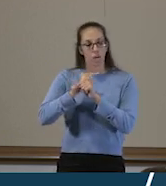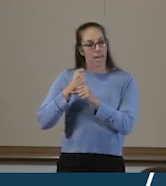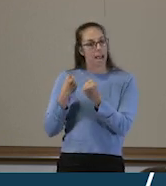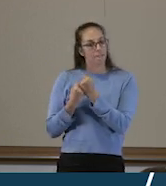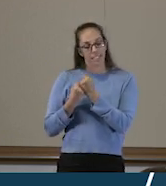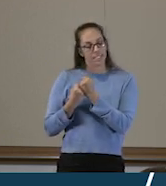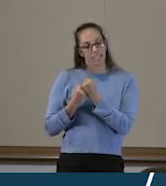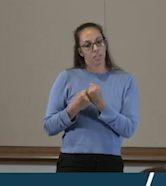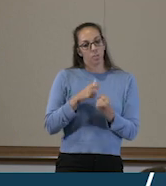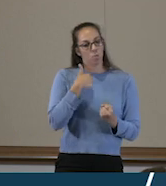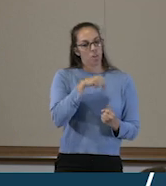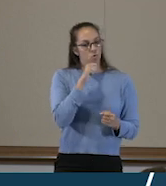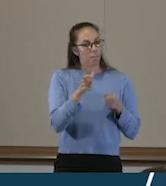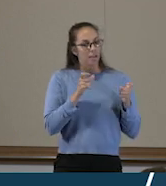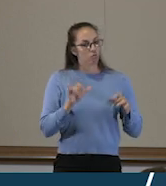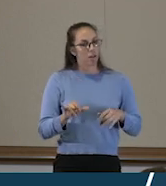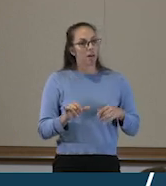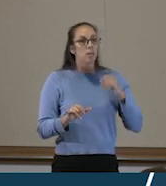but